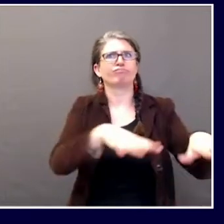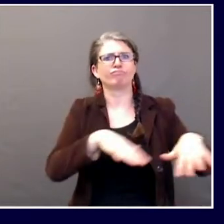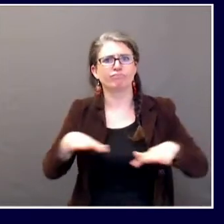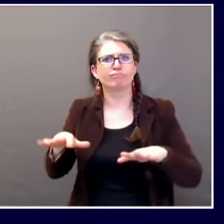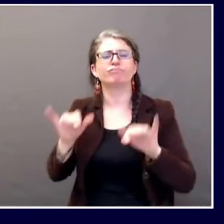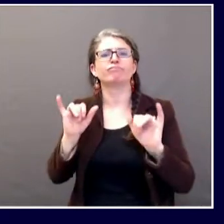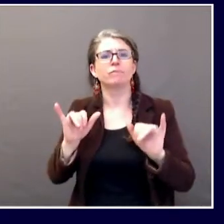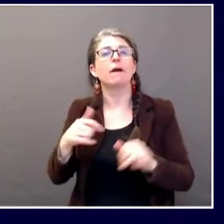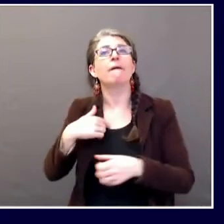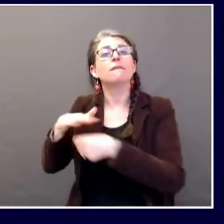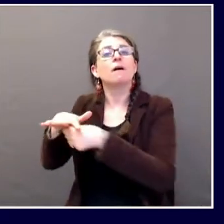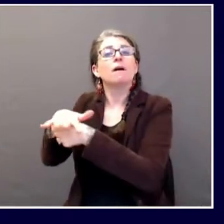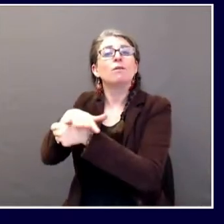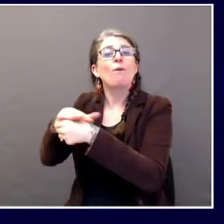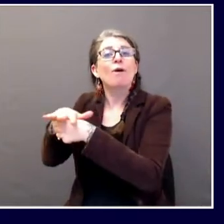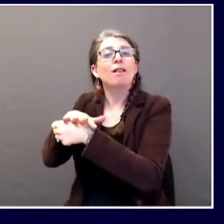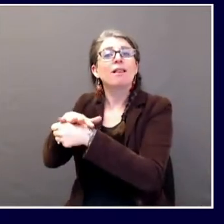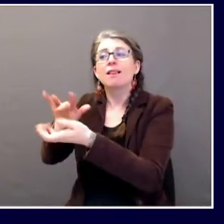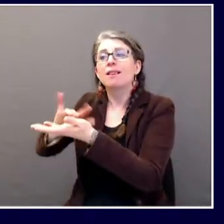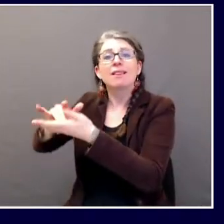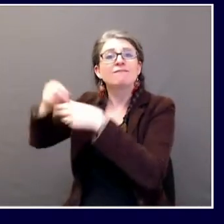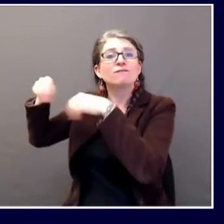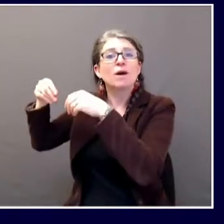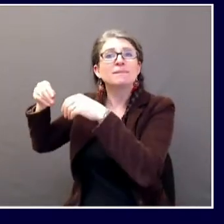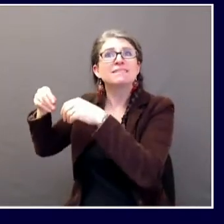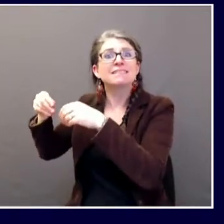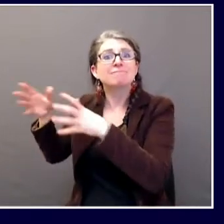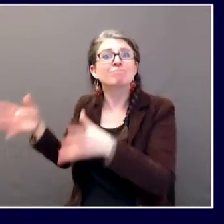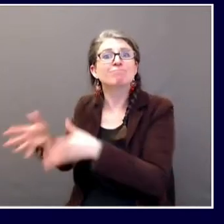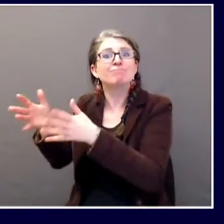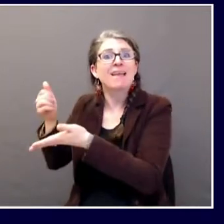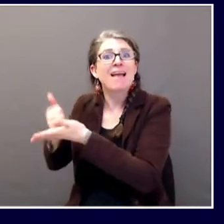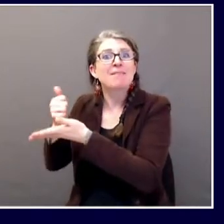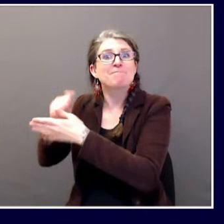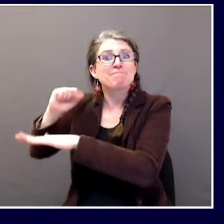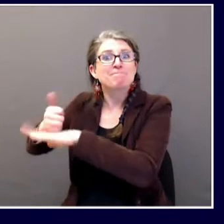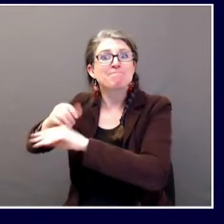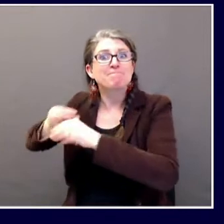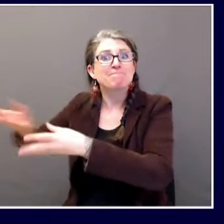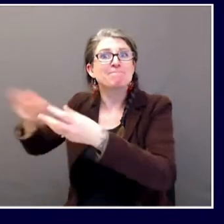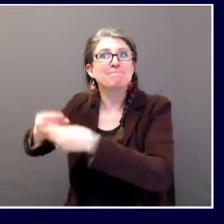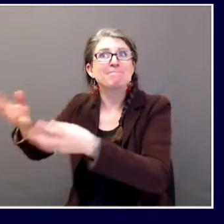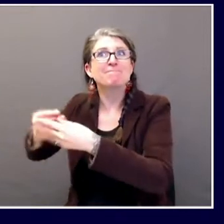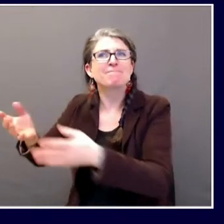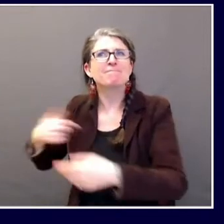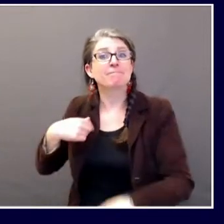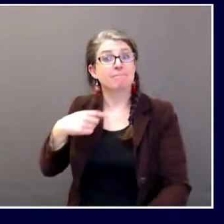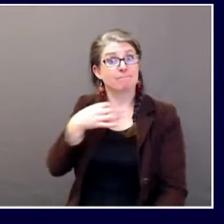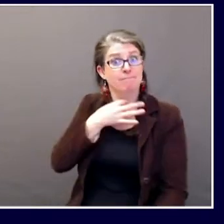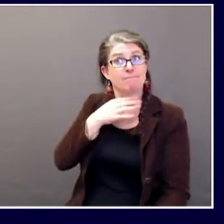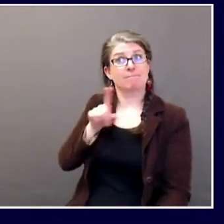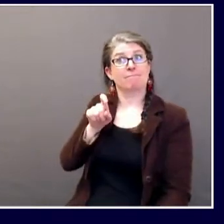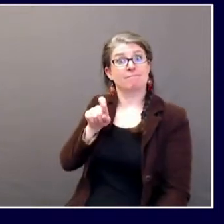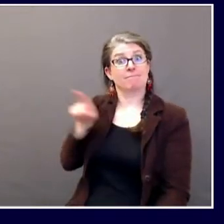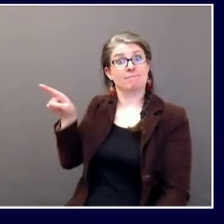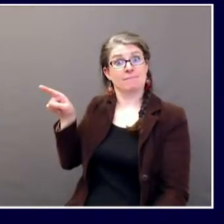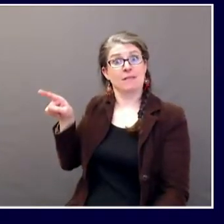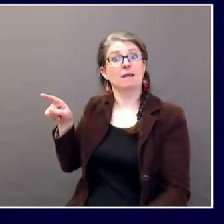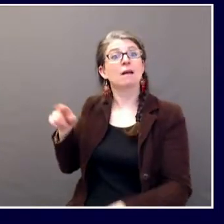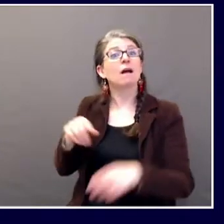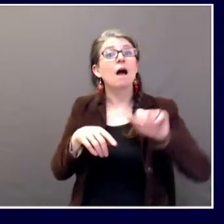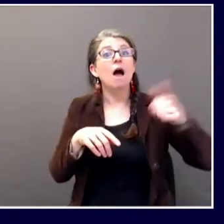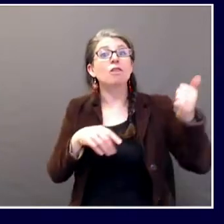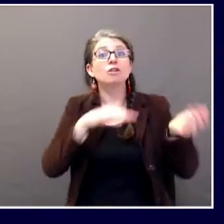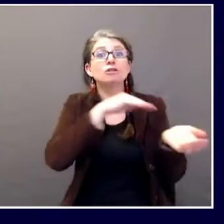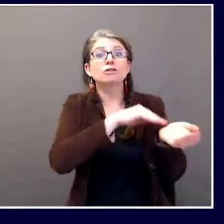help speed up the pace of vaccinations. And I'm wondering how that might apply to independent doctors' offices. Some of them are looking to be a bigger part